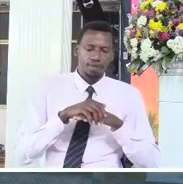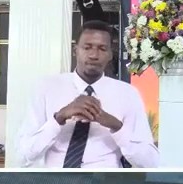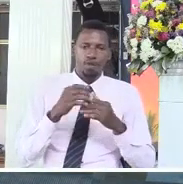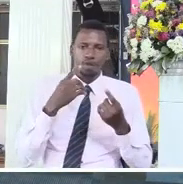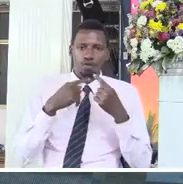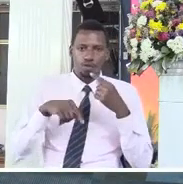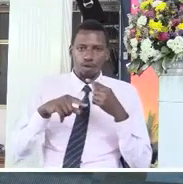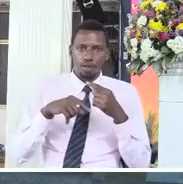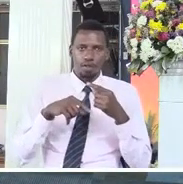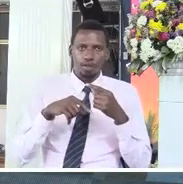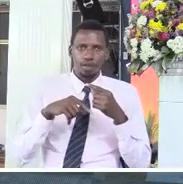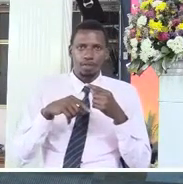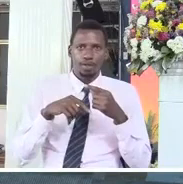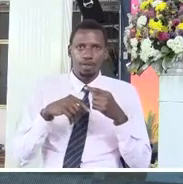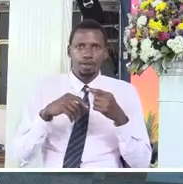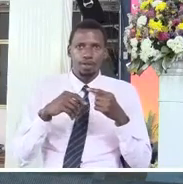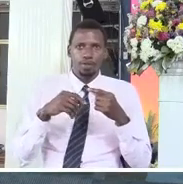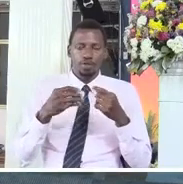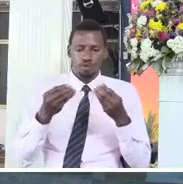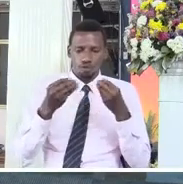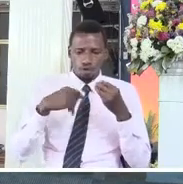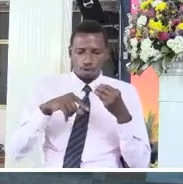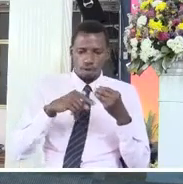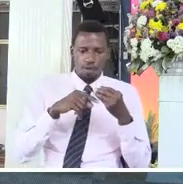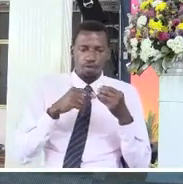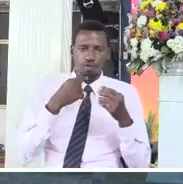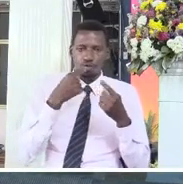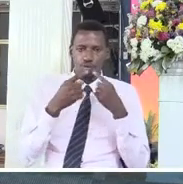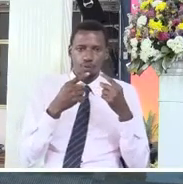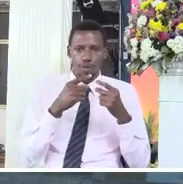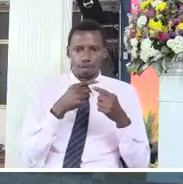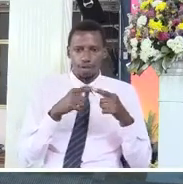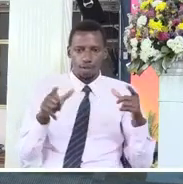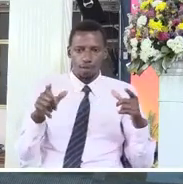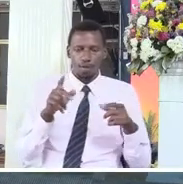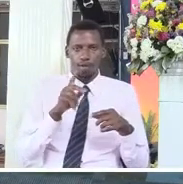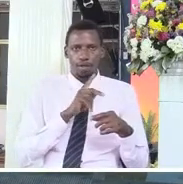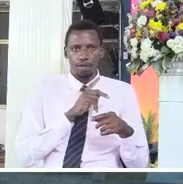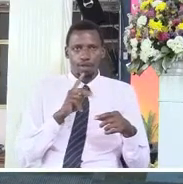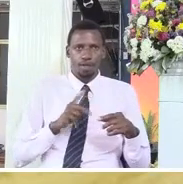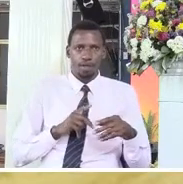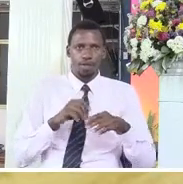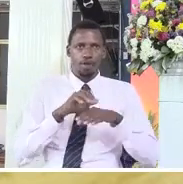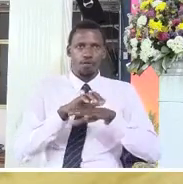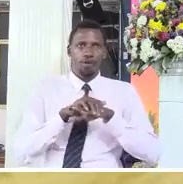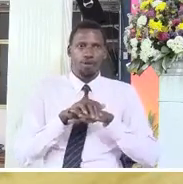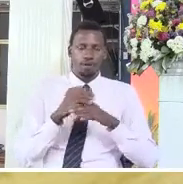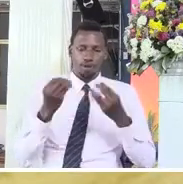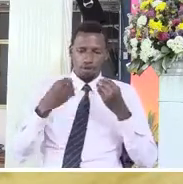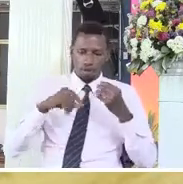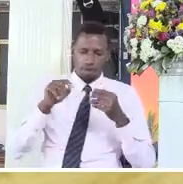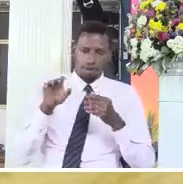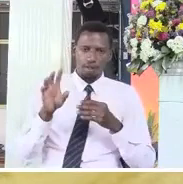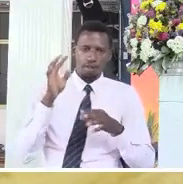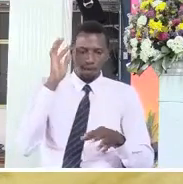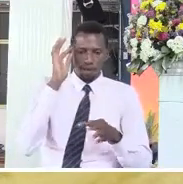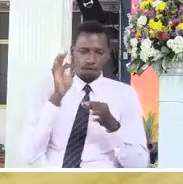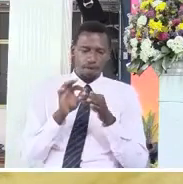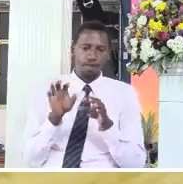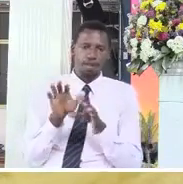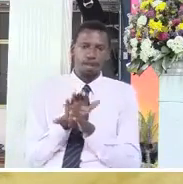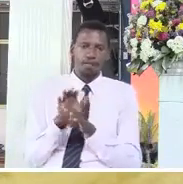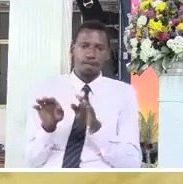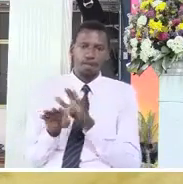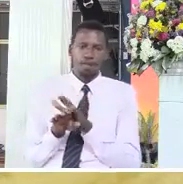the England, the King of England. They taught us their faith, they taught us everything. And that is the